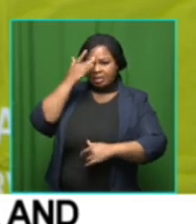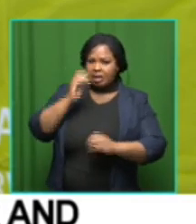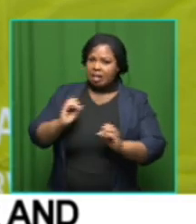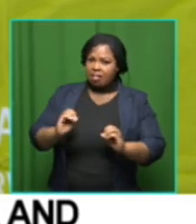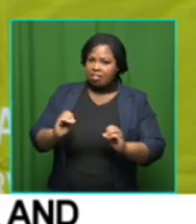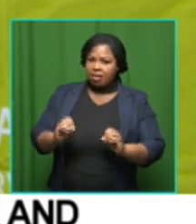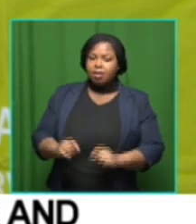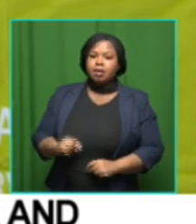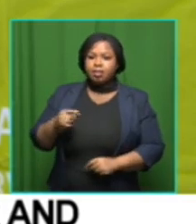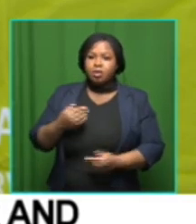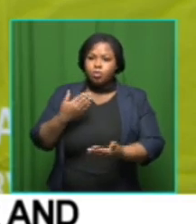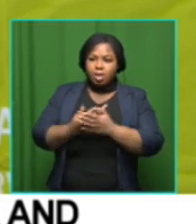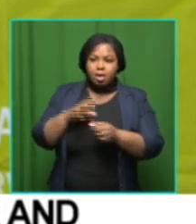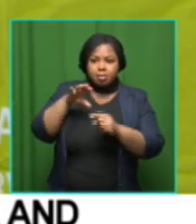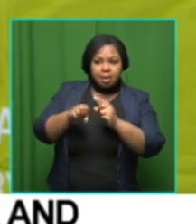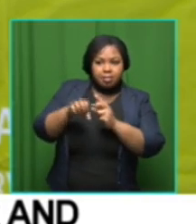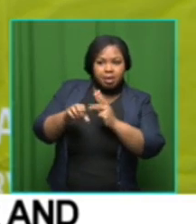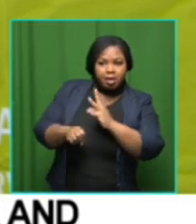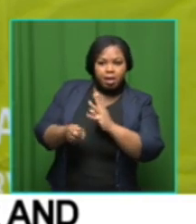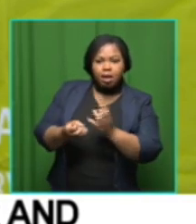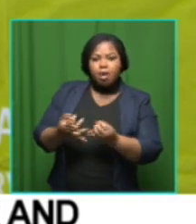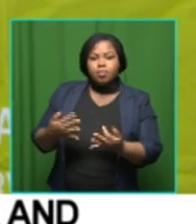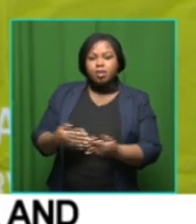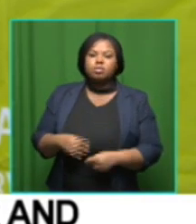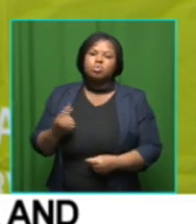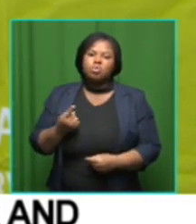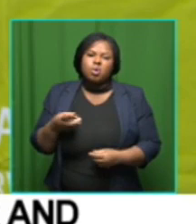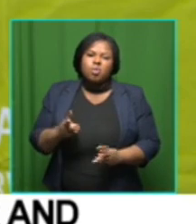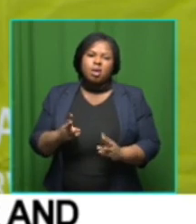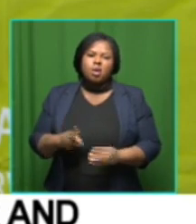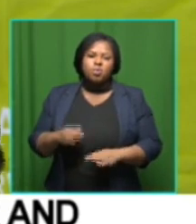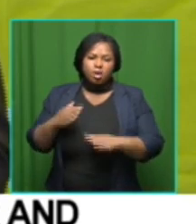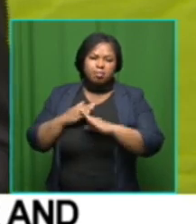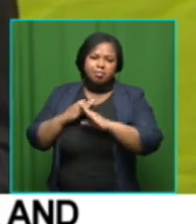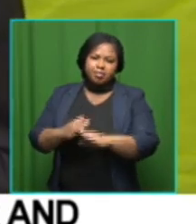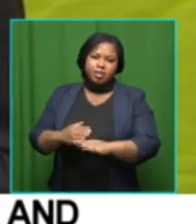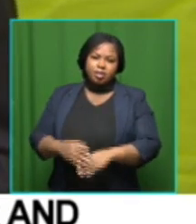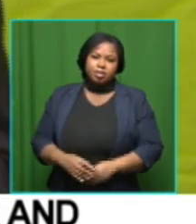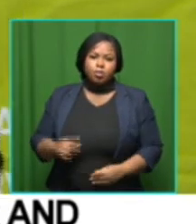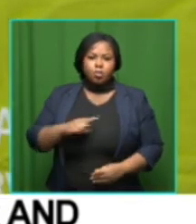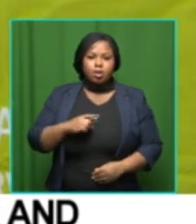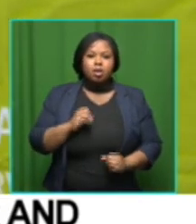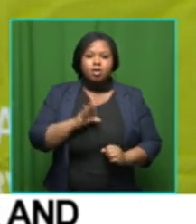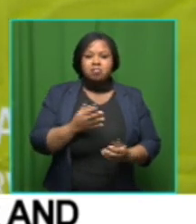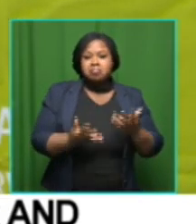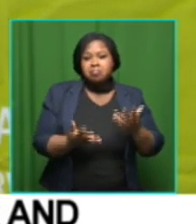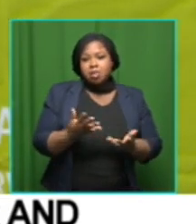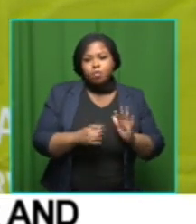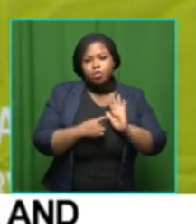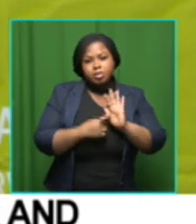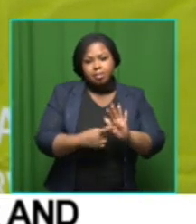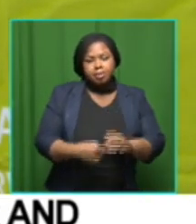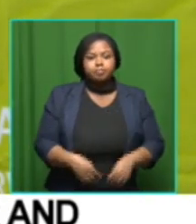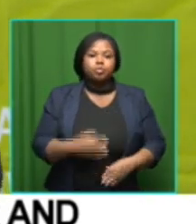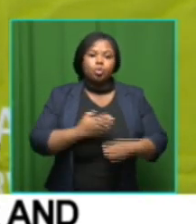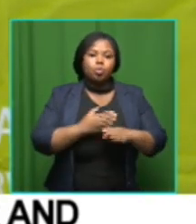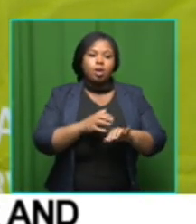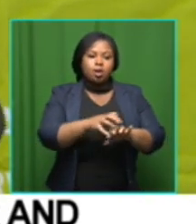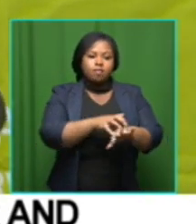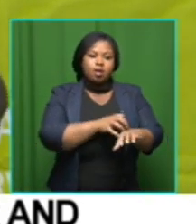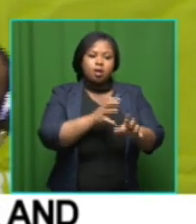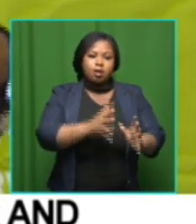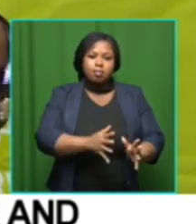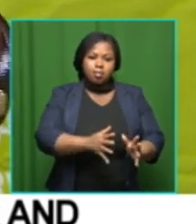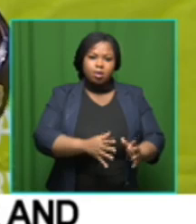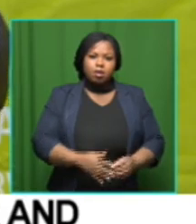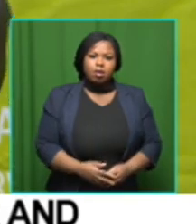of those who might be having the infection. That's the only way you can stop it. In other words, if you're a farmer who would be saying you are actually